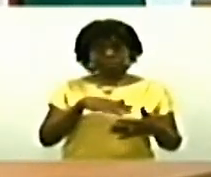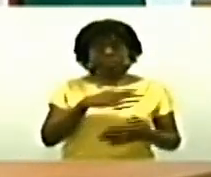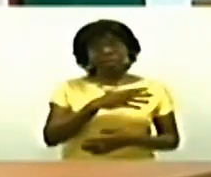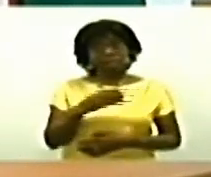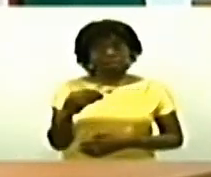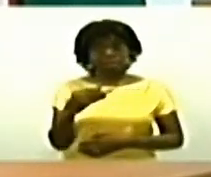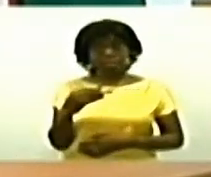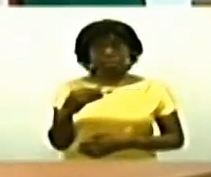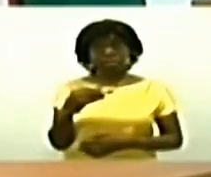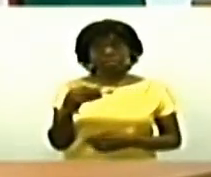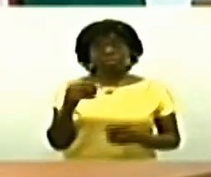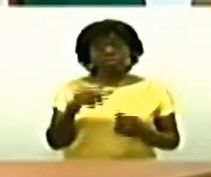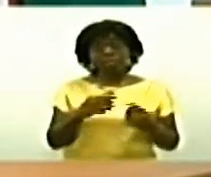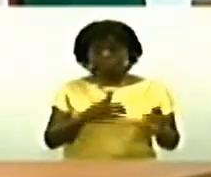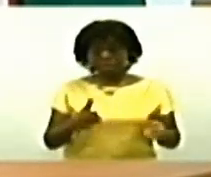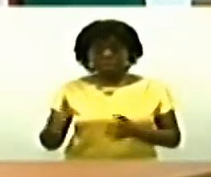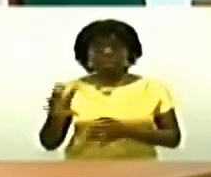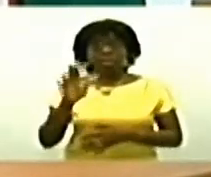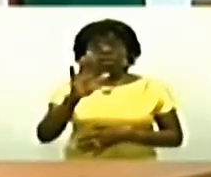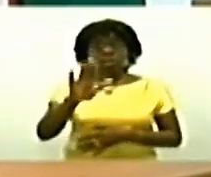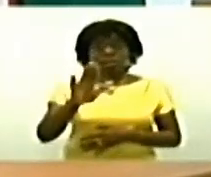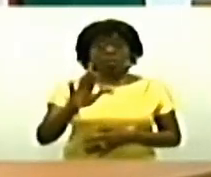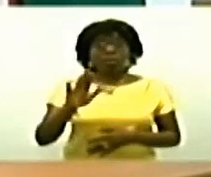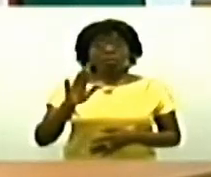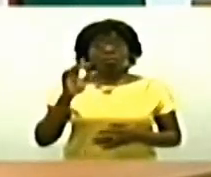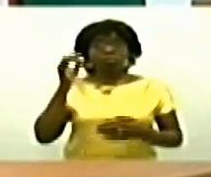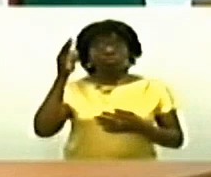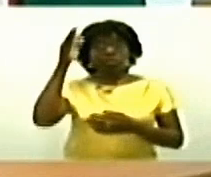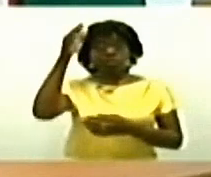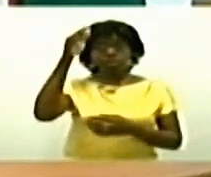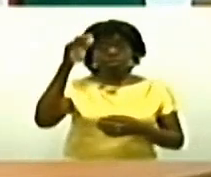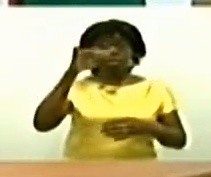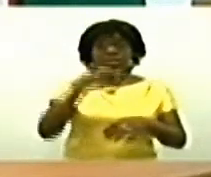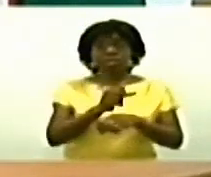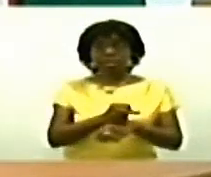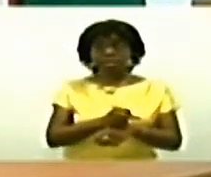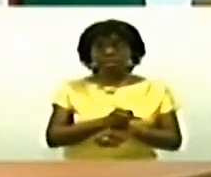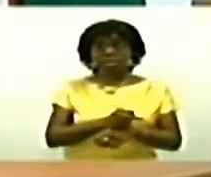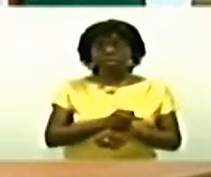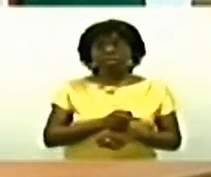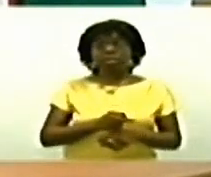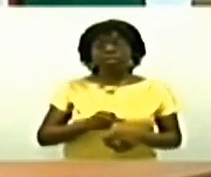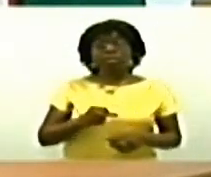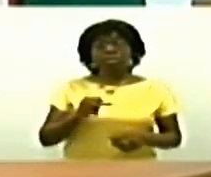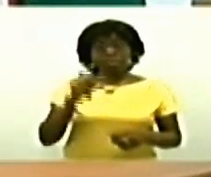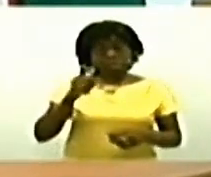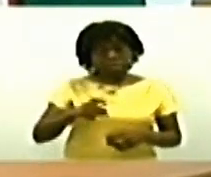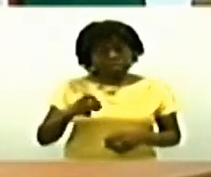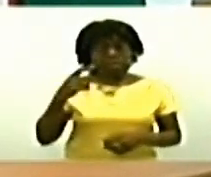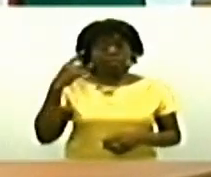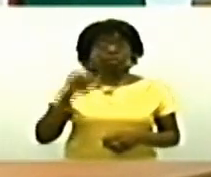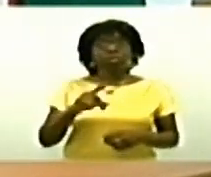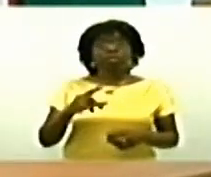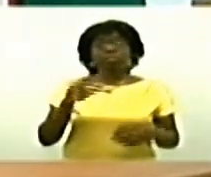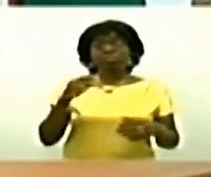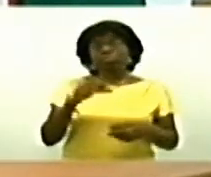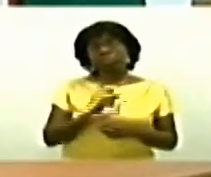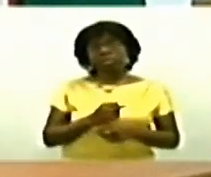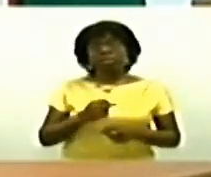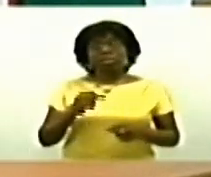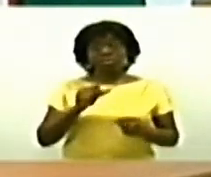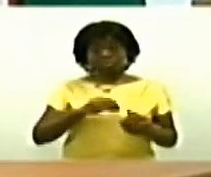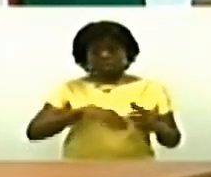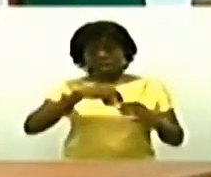and to, plan your career path ahead. It may be necessary for you to take a sabbatical out of the